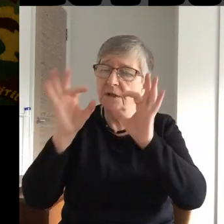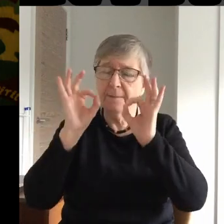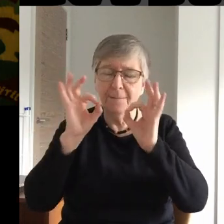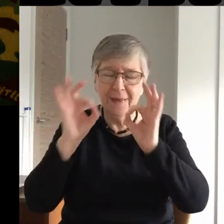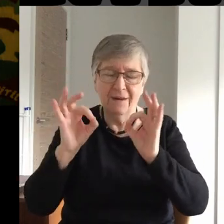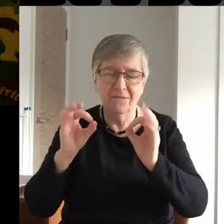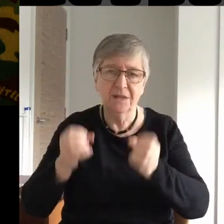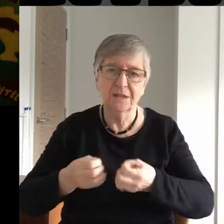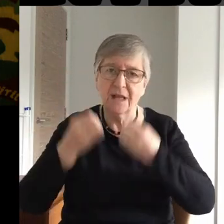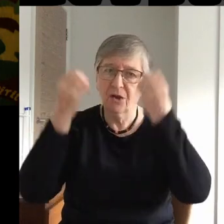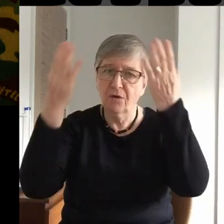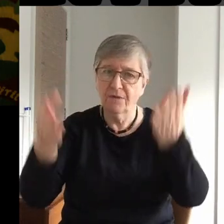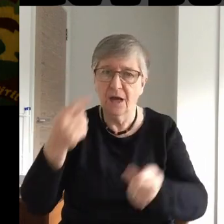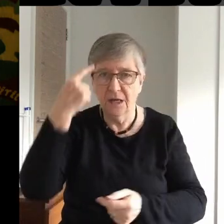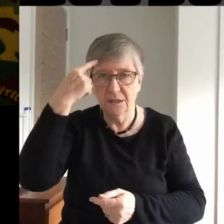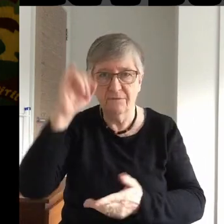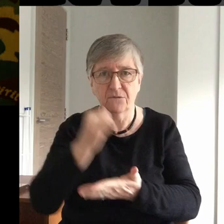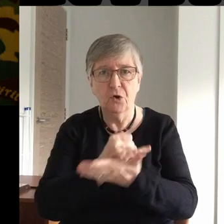the world.